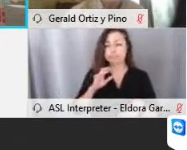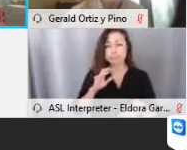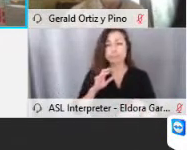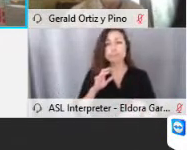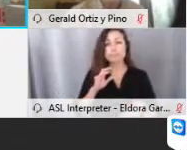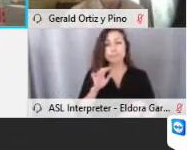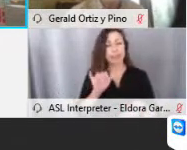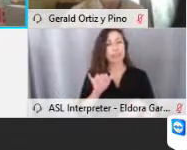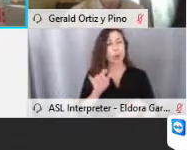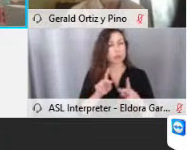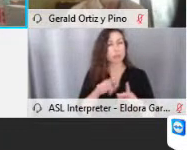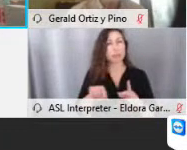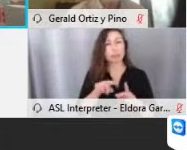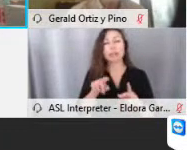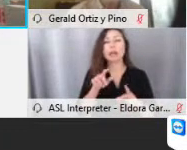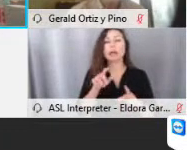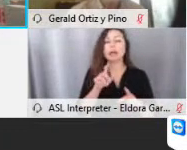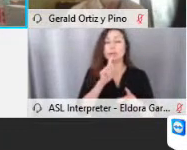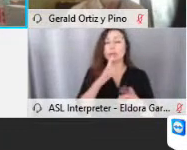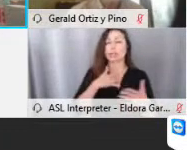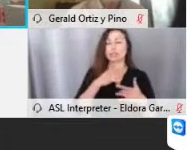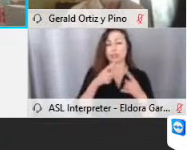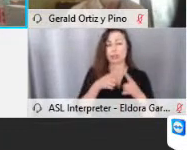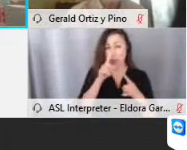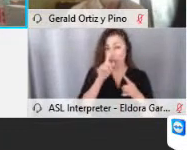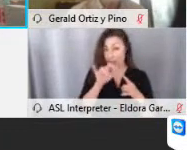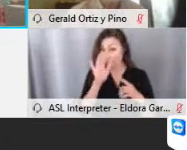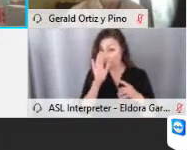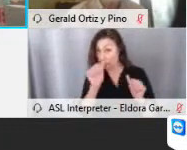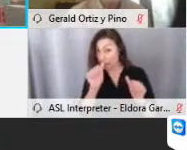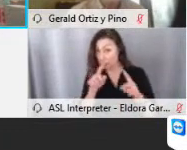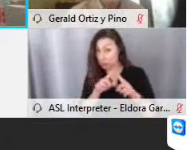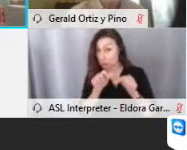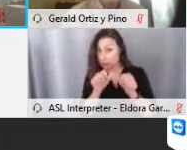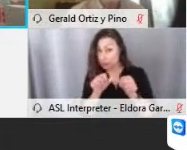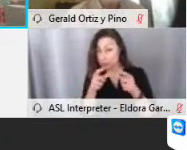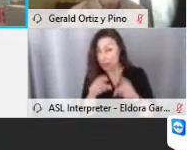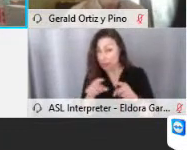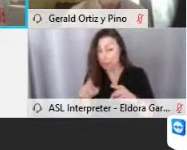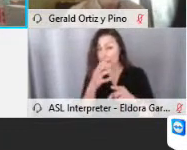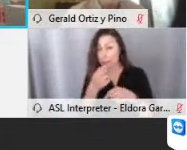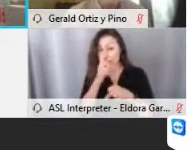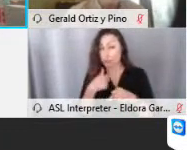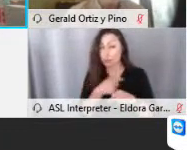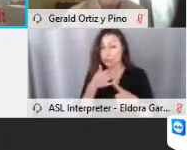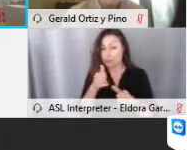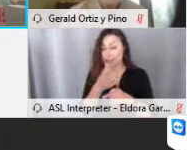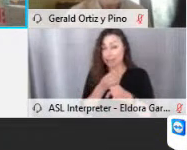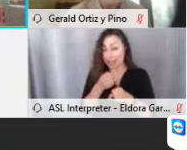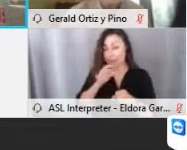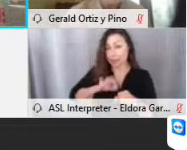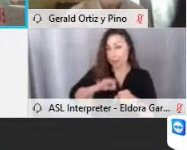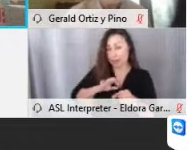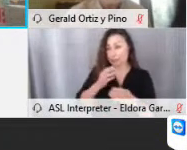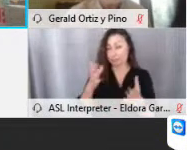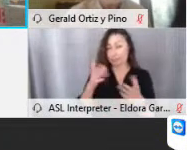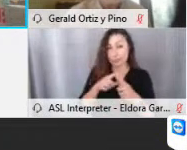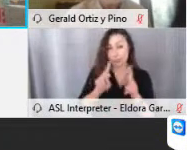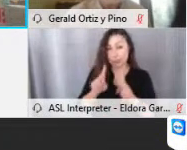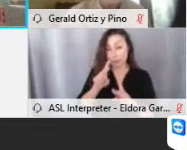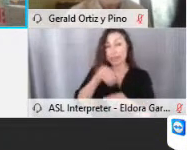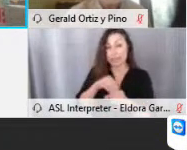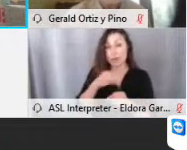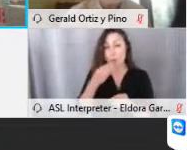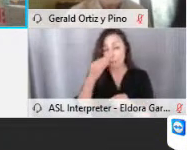folks. There was some concern about ability for that to continue to happen and make sure that we were still getting those benefits out to folks in the